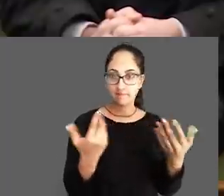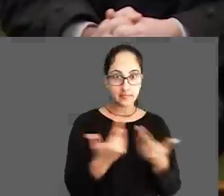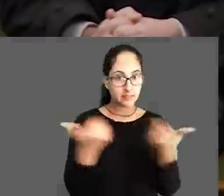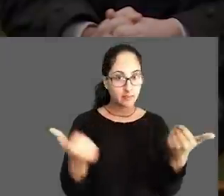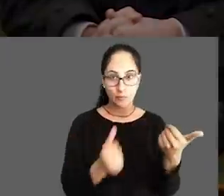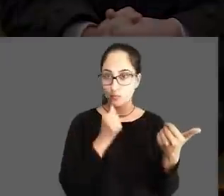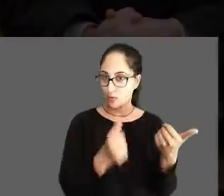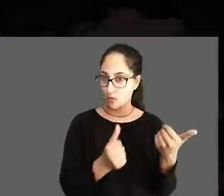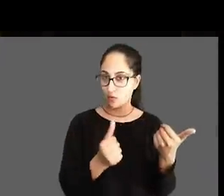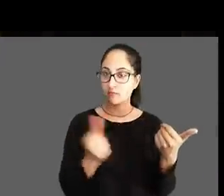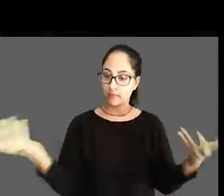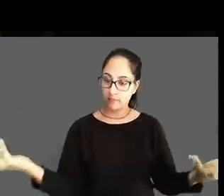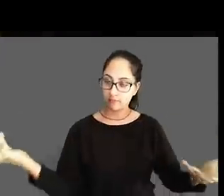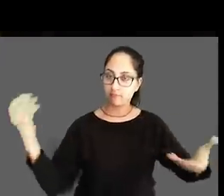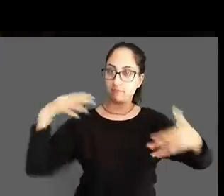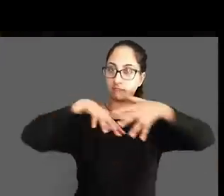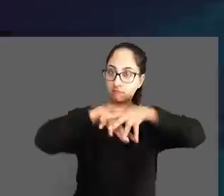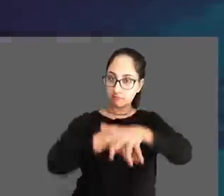affairs.